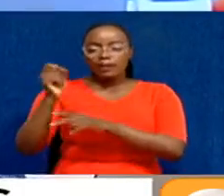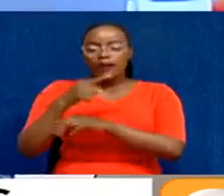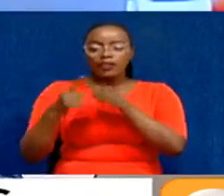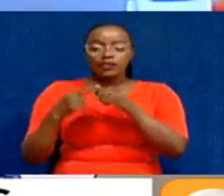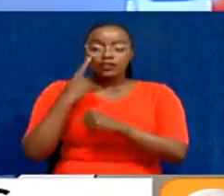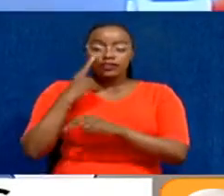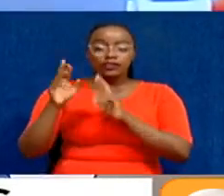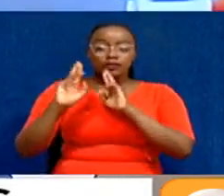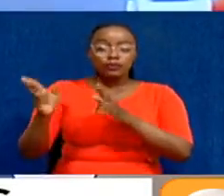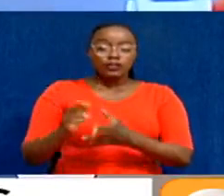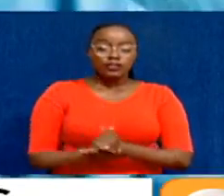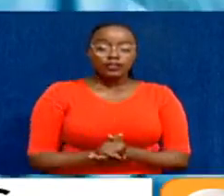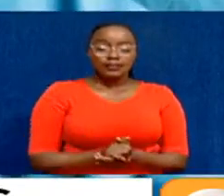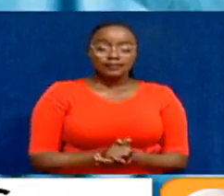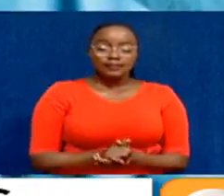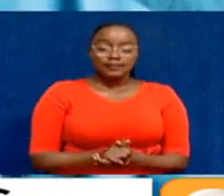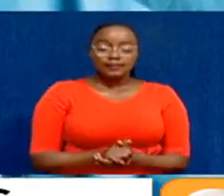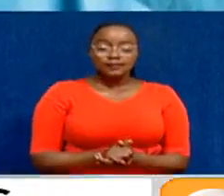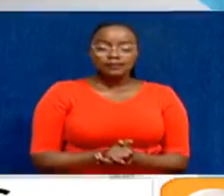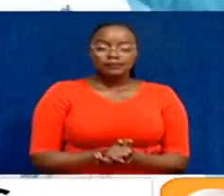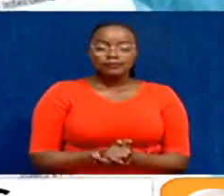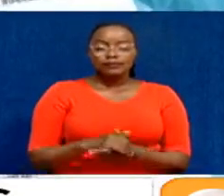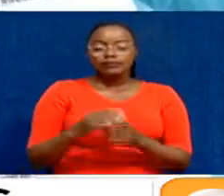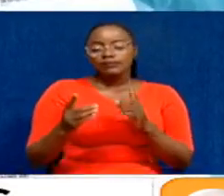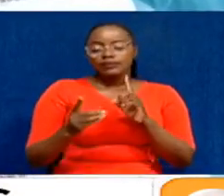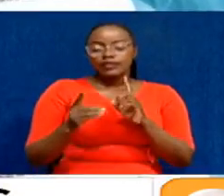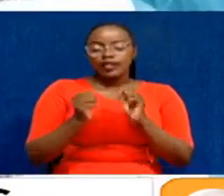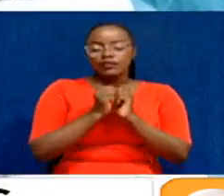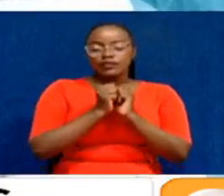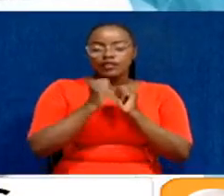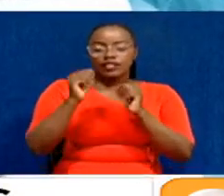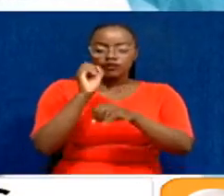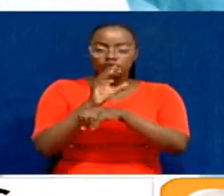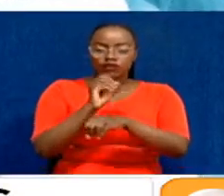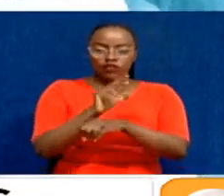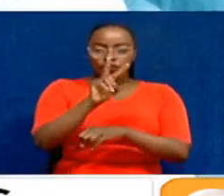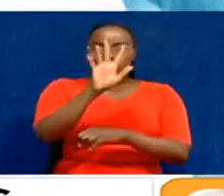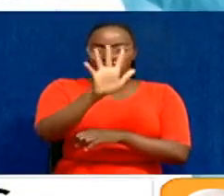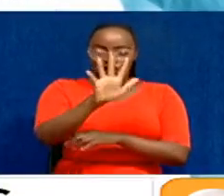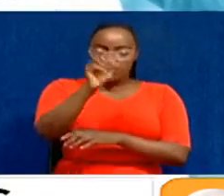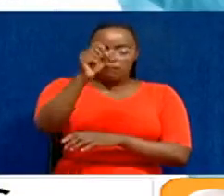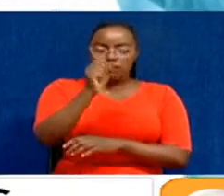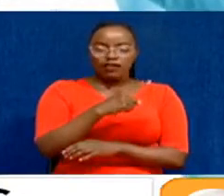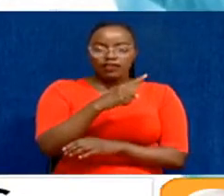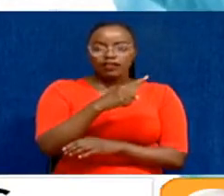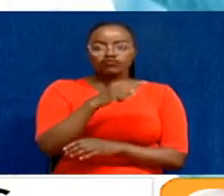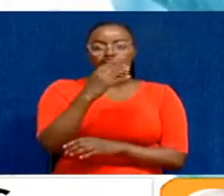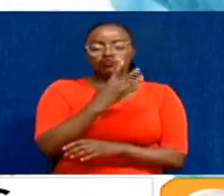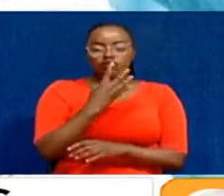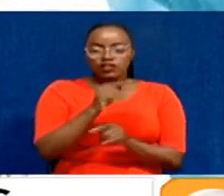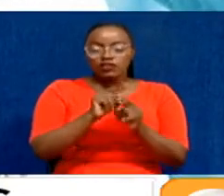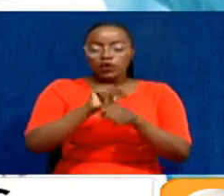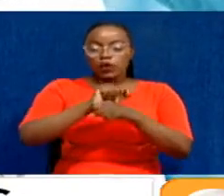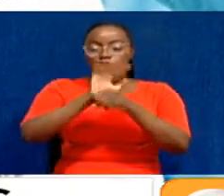Raquel Magai reports. According to the 15th advisory dated 25th March by the Lake Region Economic Bloc Committee